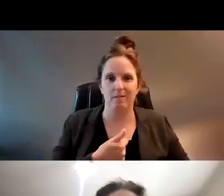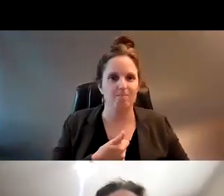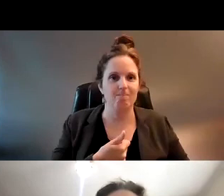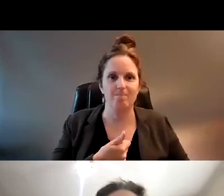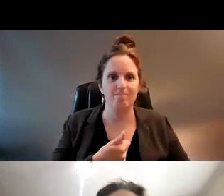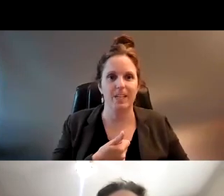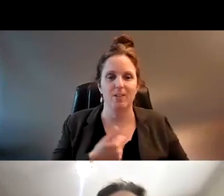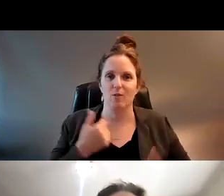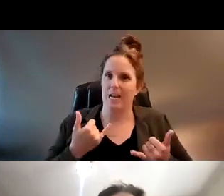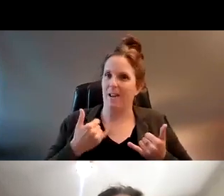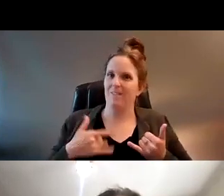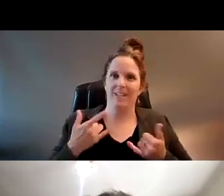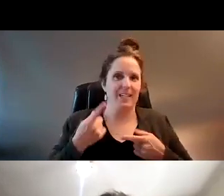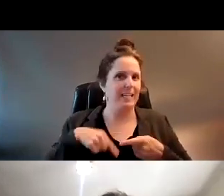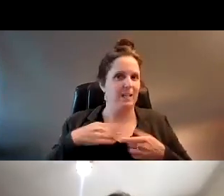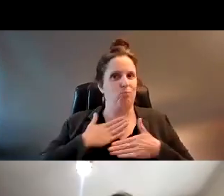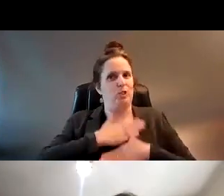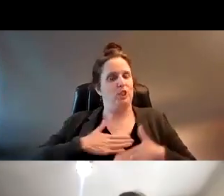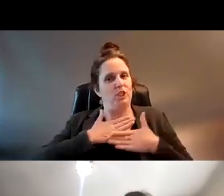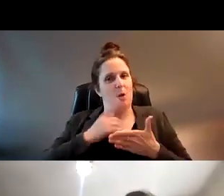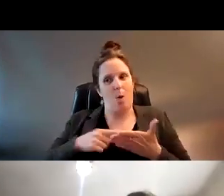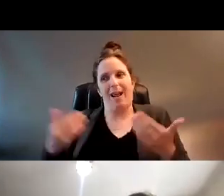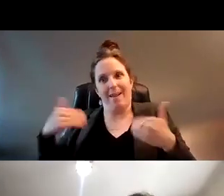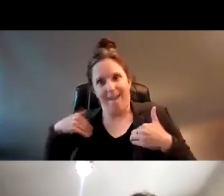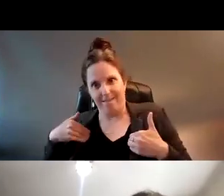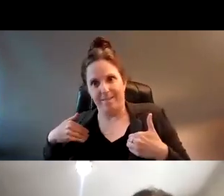I have right now, that's difficult for me.